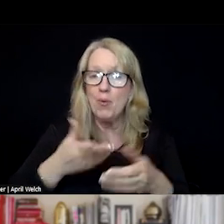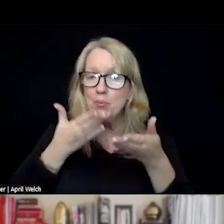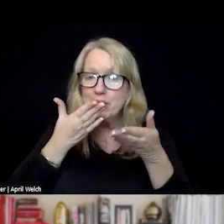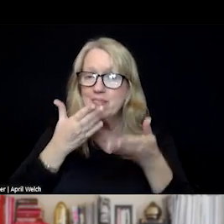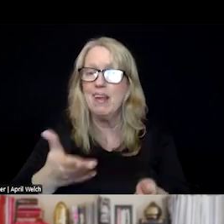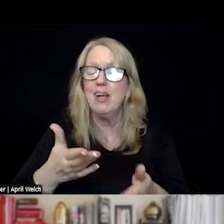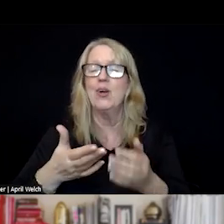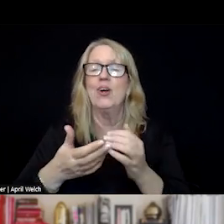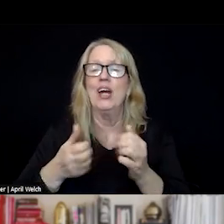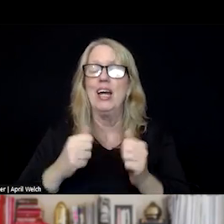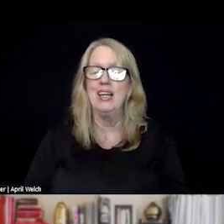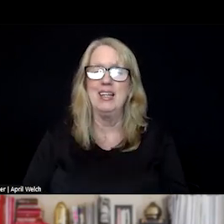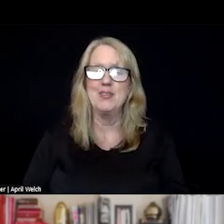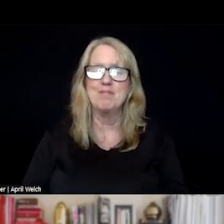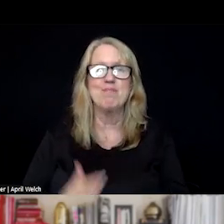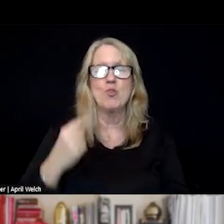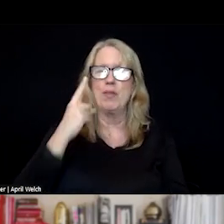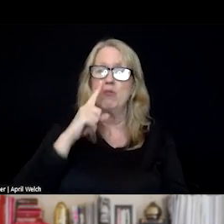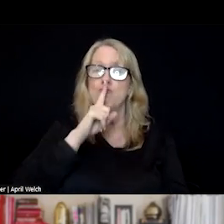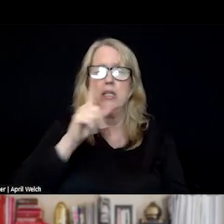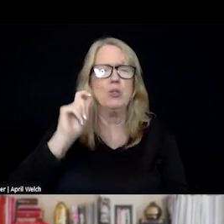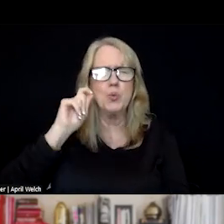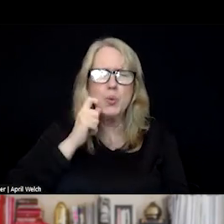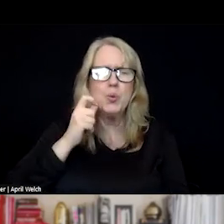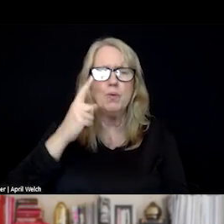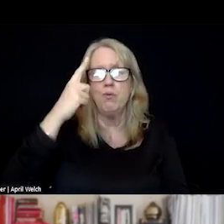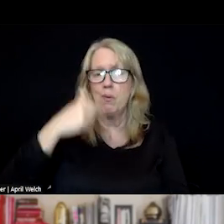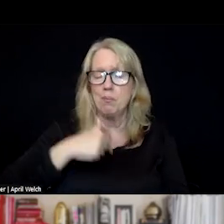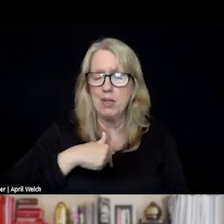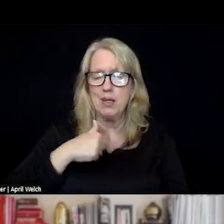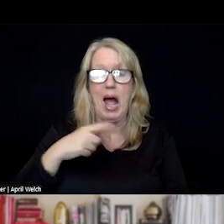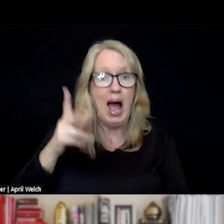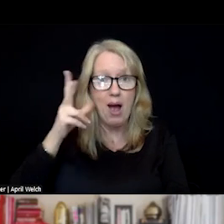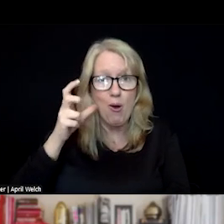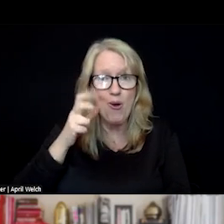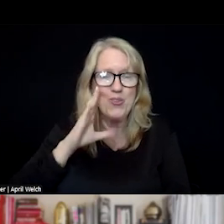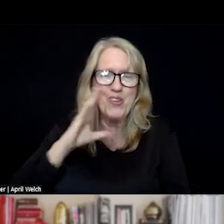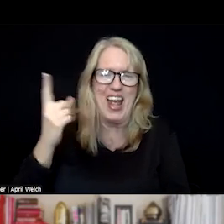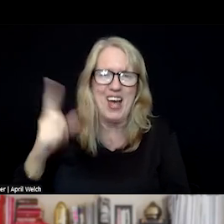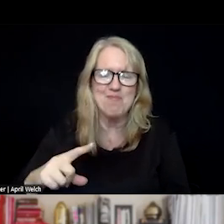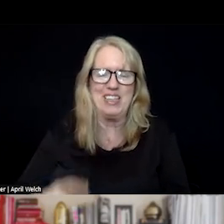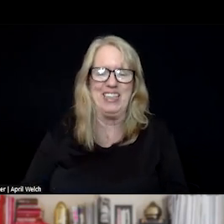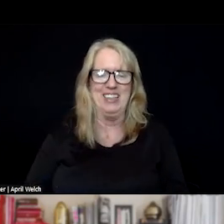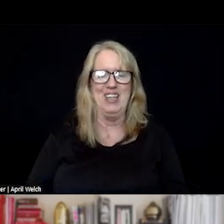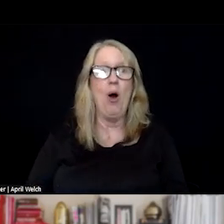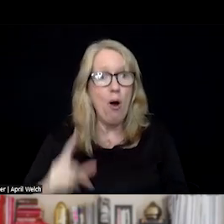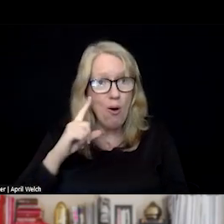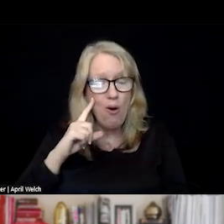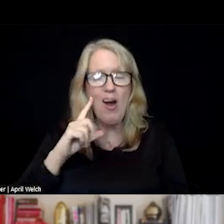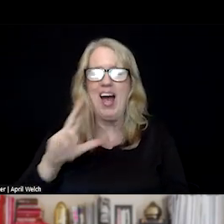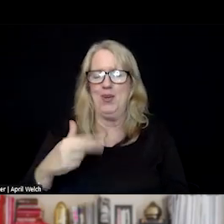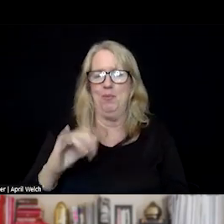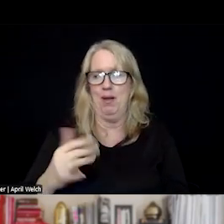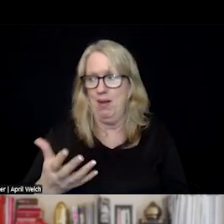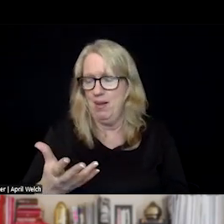And I think one of the things that was so cool for me was that I heard that would happen. Oh, I heard about that. And here